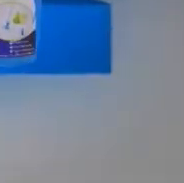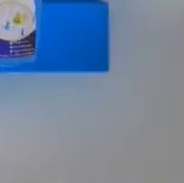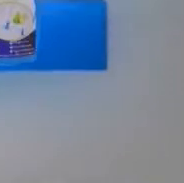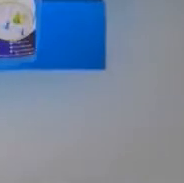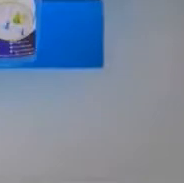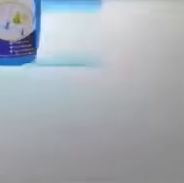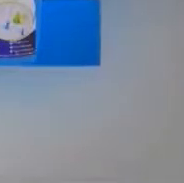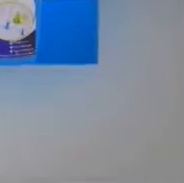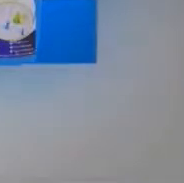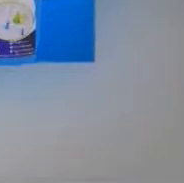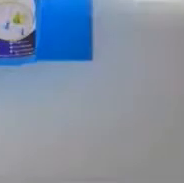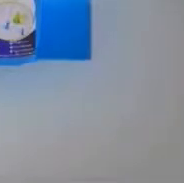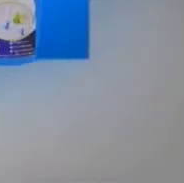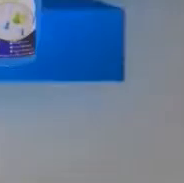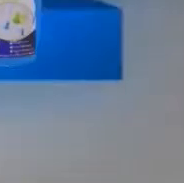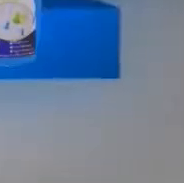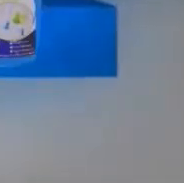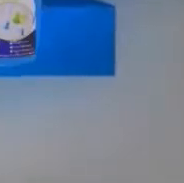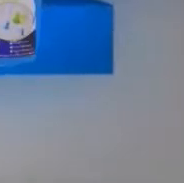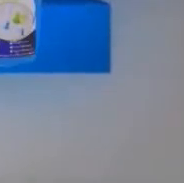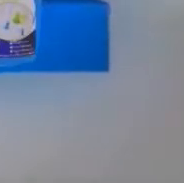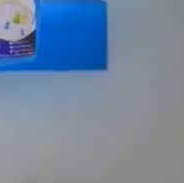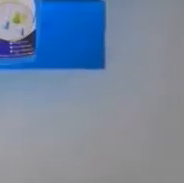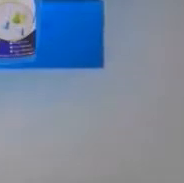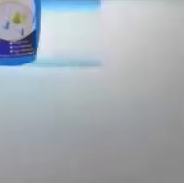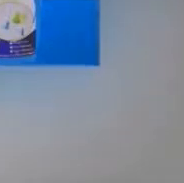+233 278 308 246 or